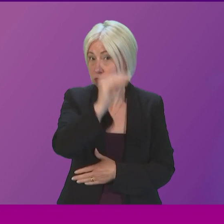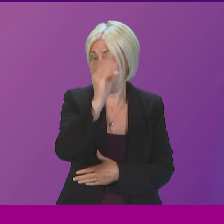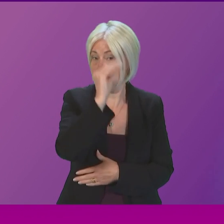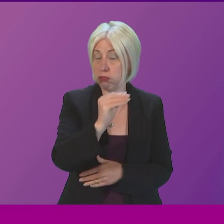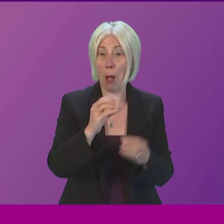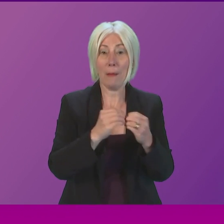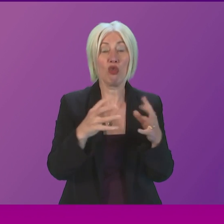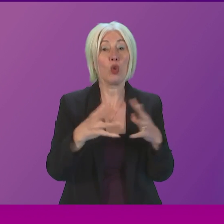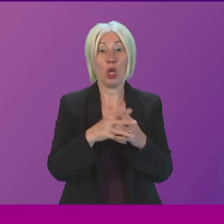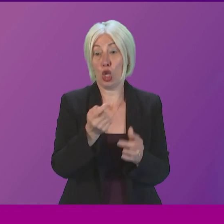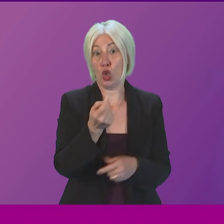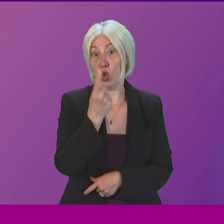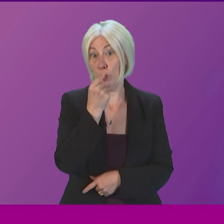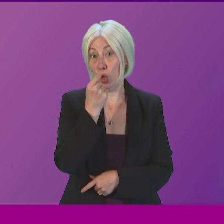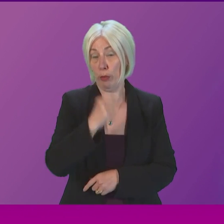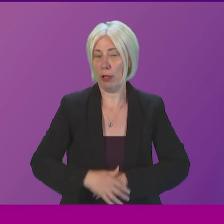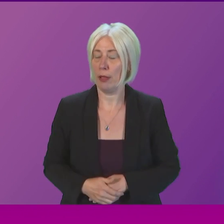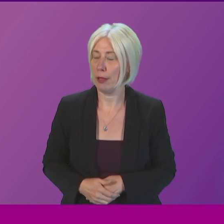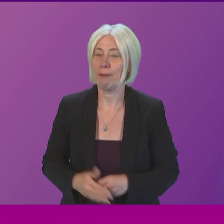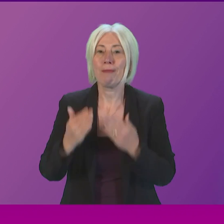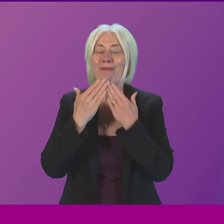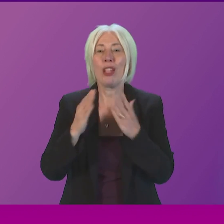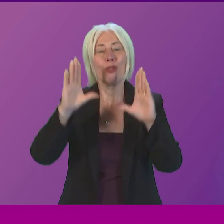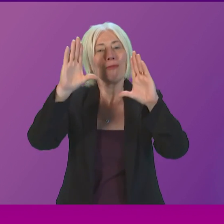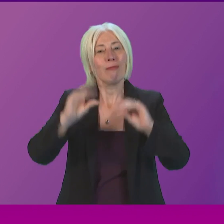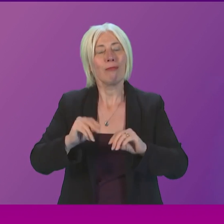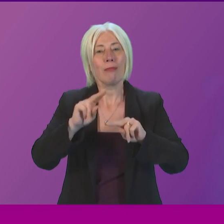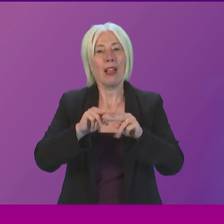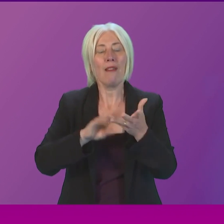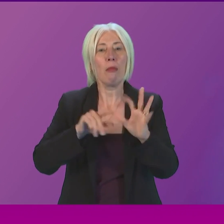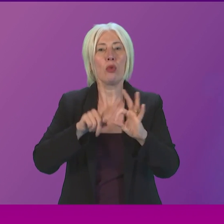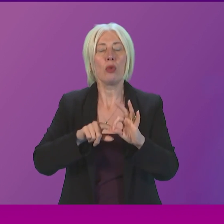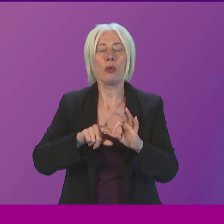Beatrice Wishart as soon as we possibly can. Thank you. That concludes First Minister's questions.